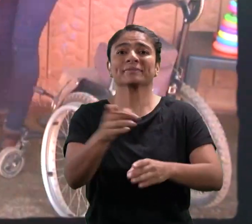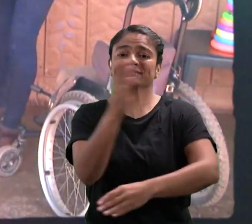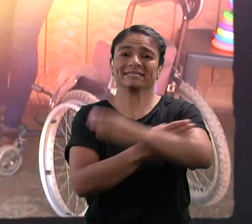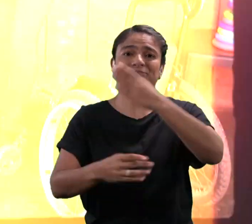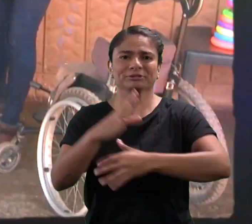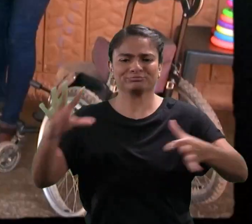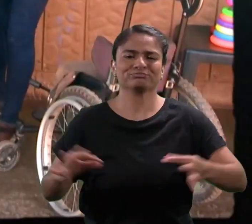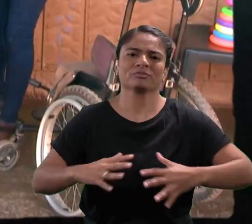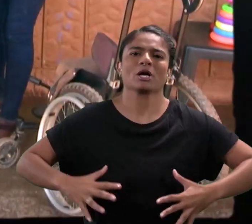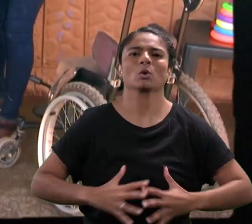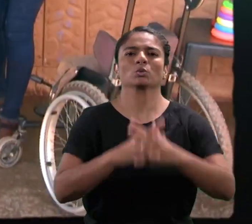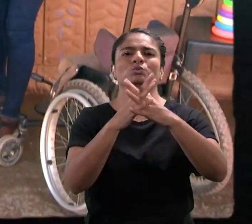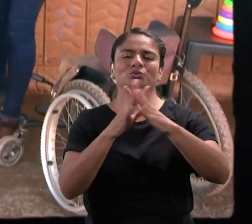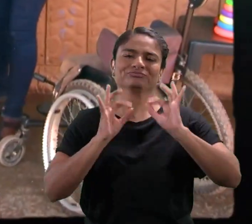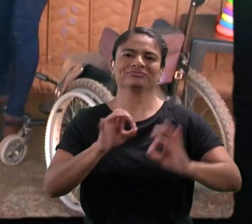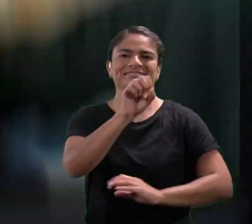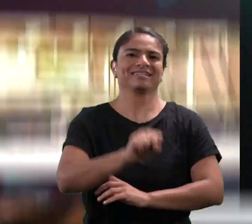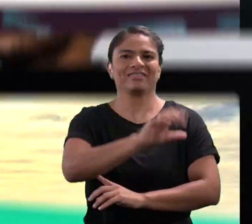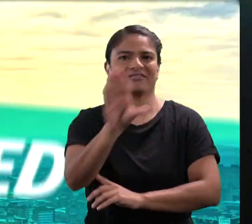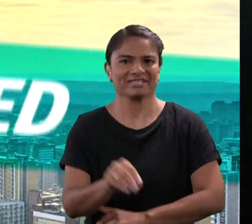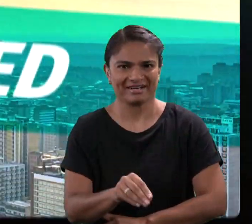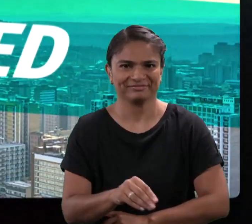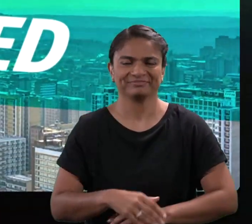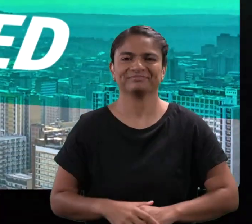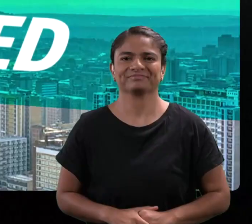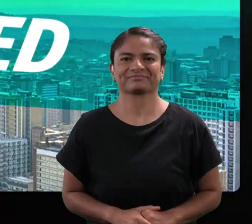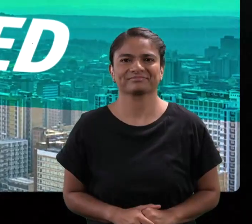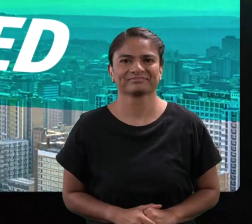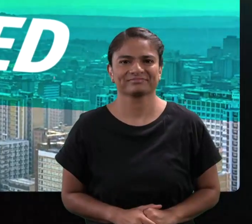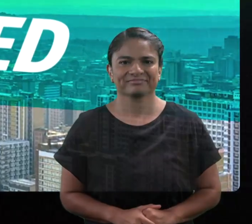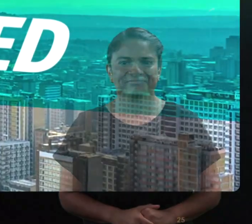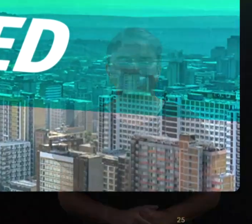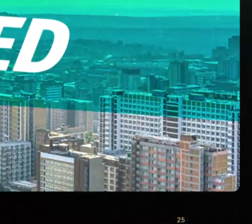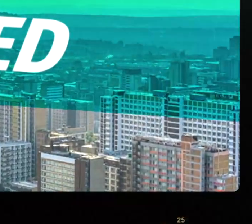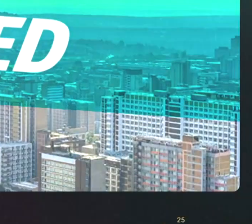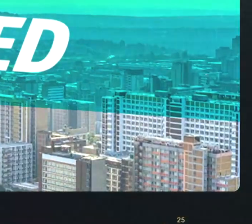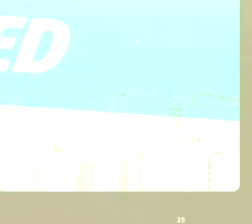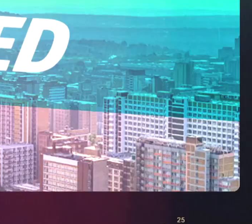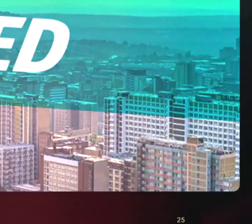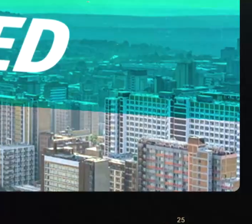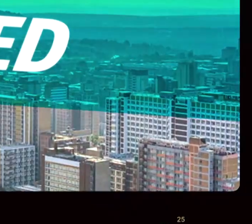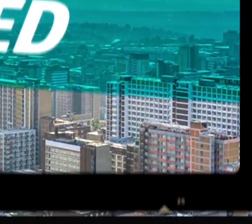with disabilities can and must make to building a disability-inclusive Mzansi.